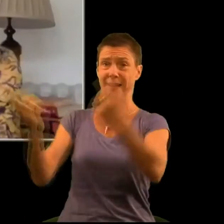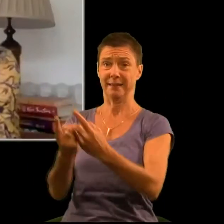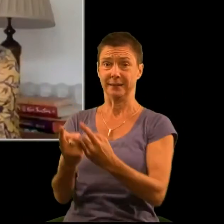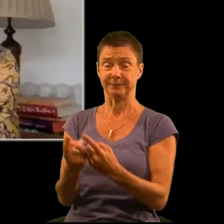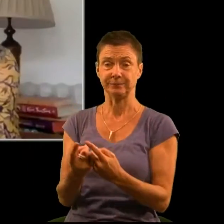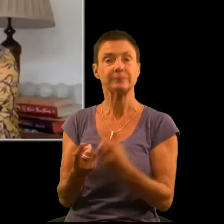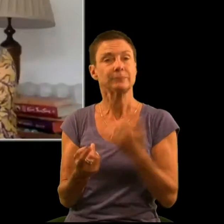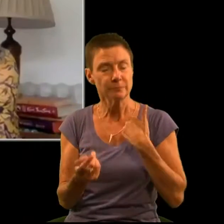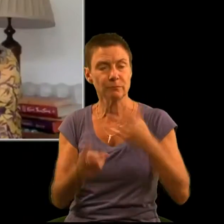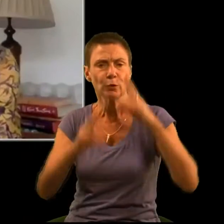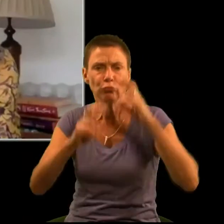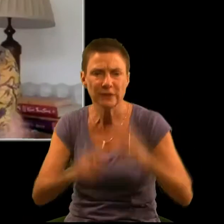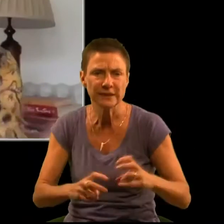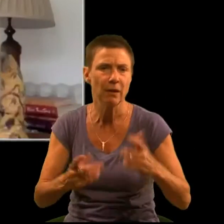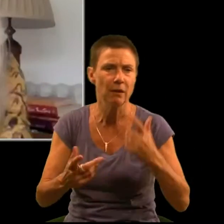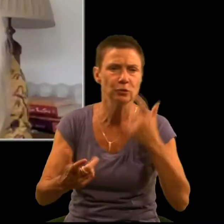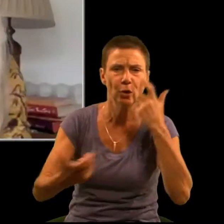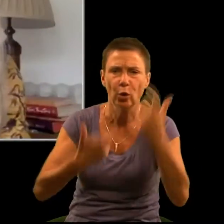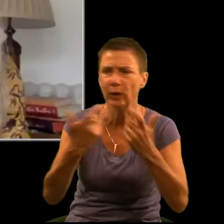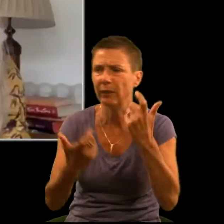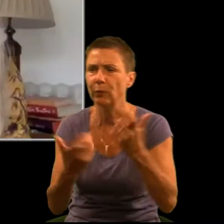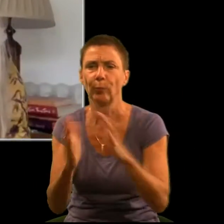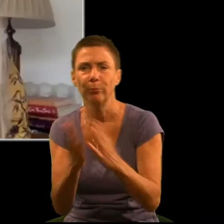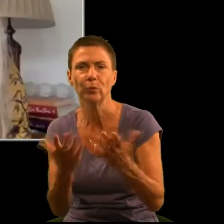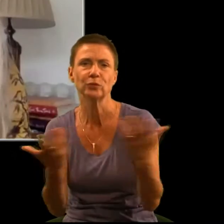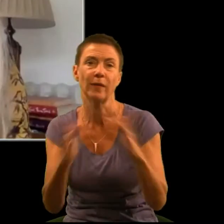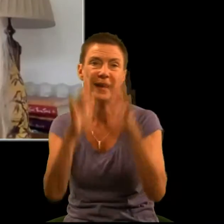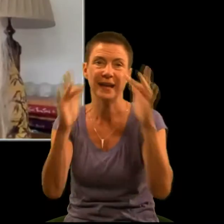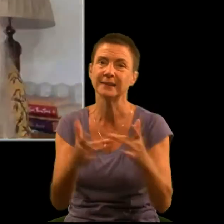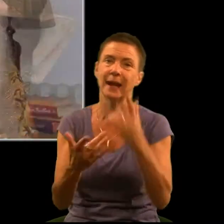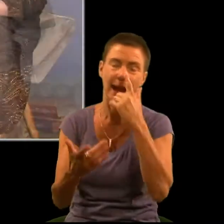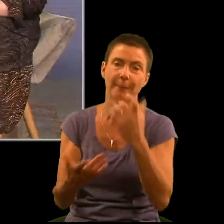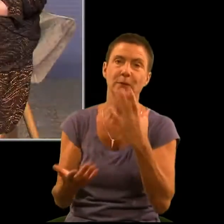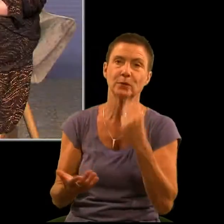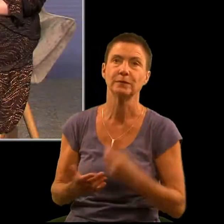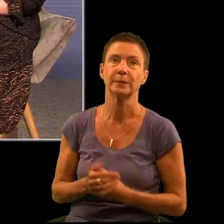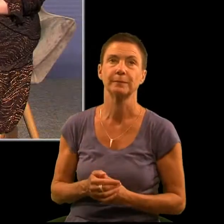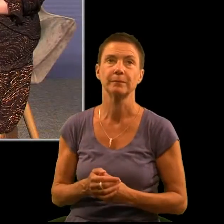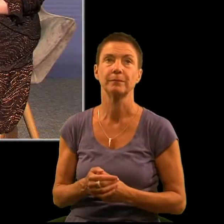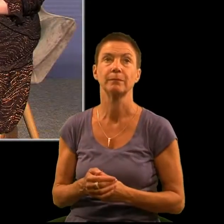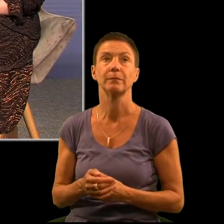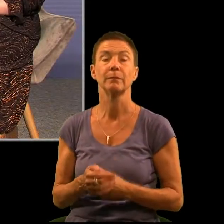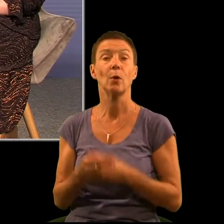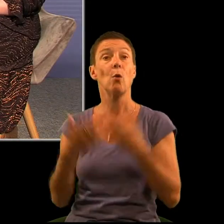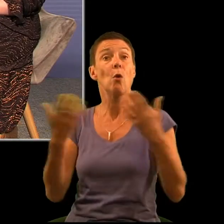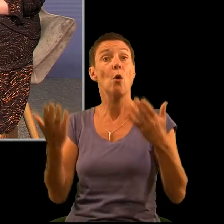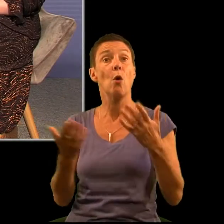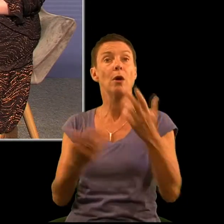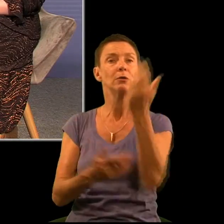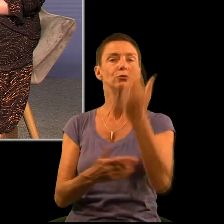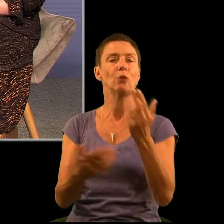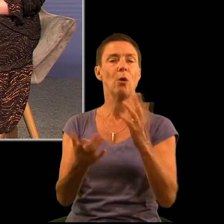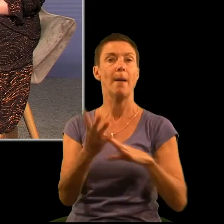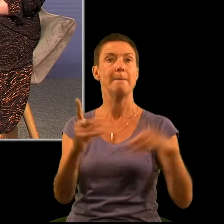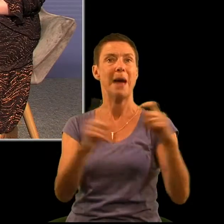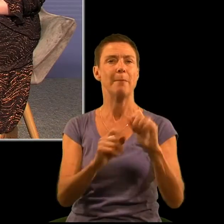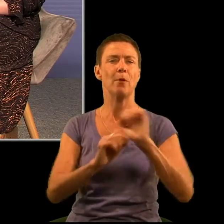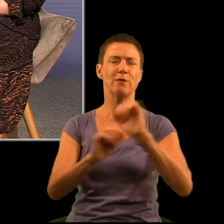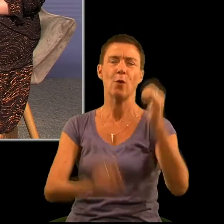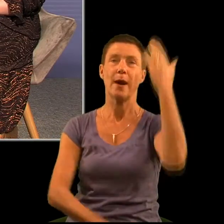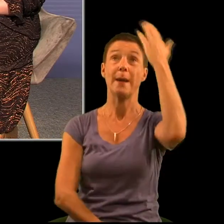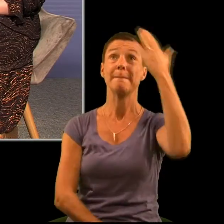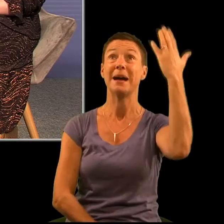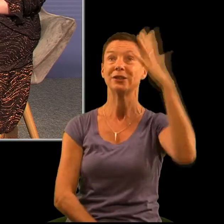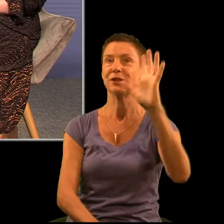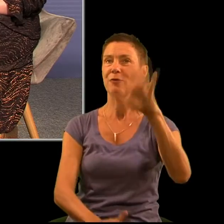find research, even in books or on the internet, it's a great stuff. Or draw a map of your imaginary place and write a story about it.